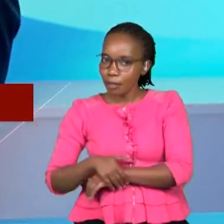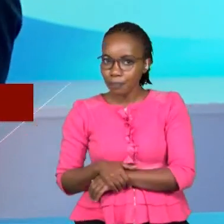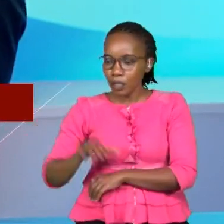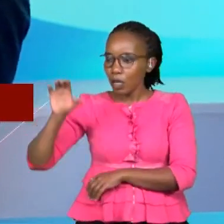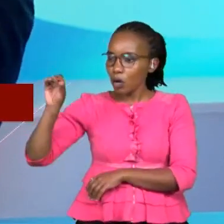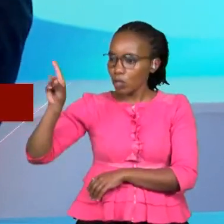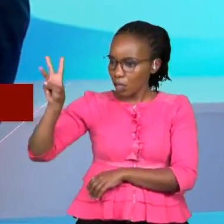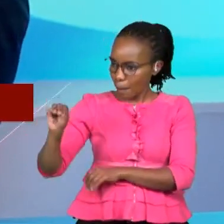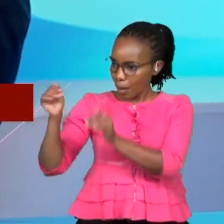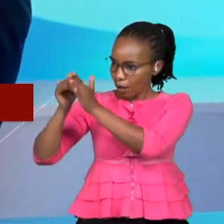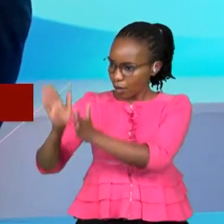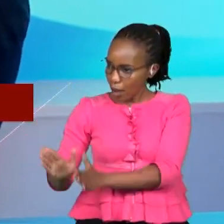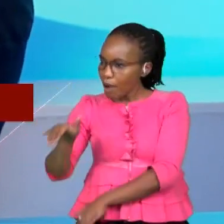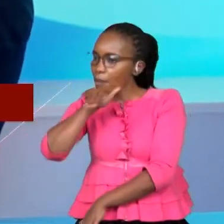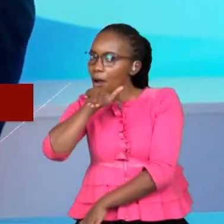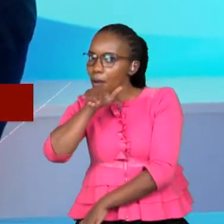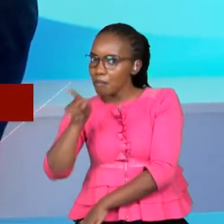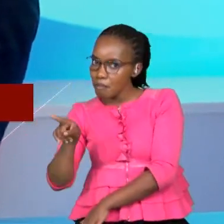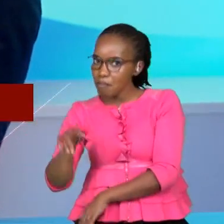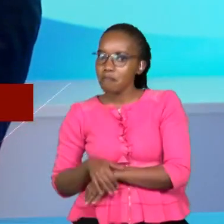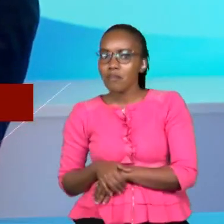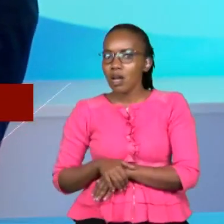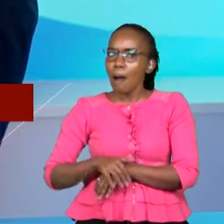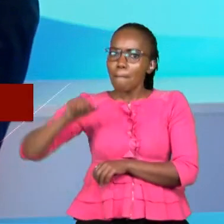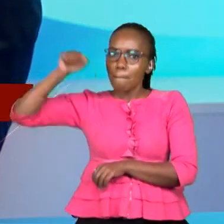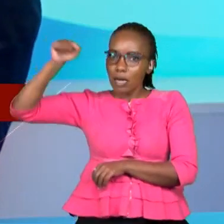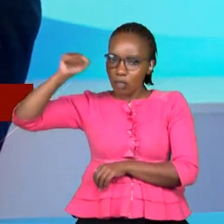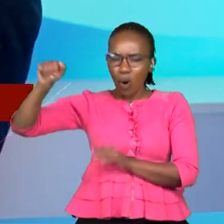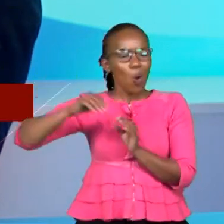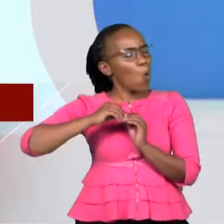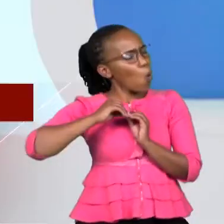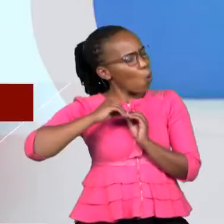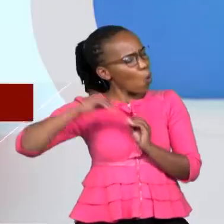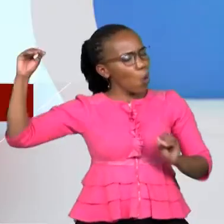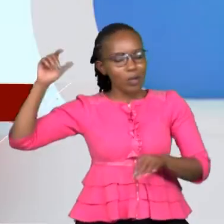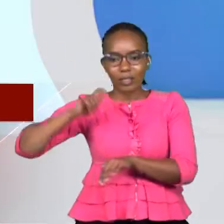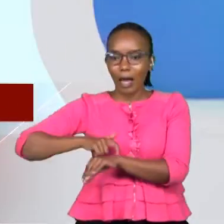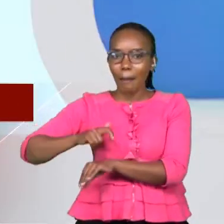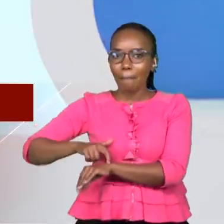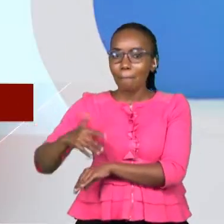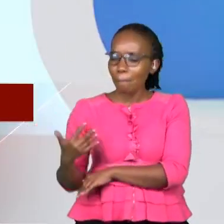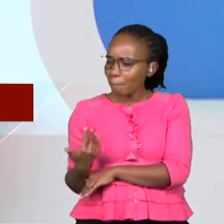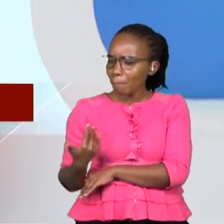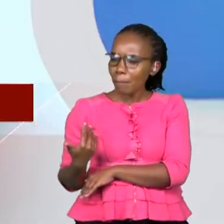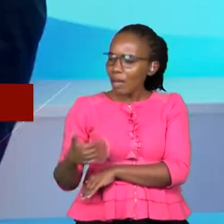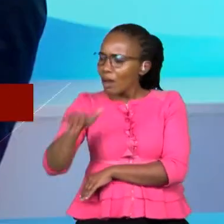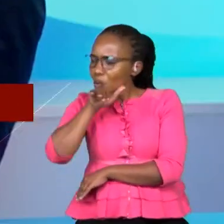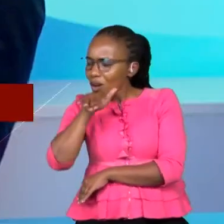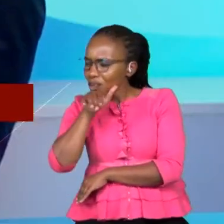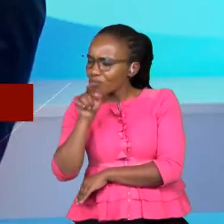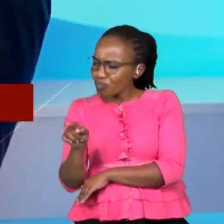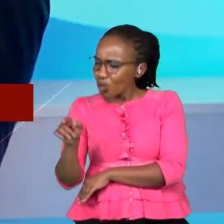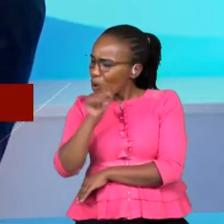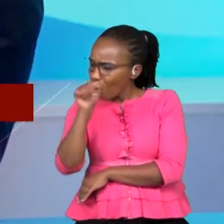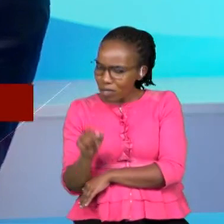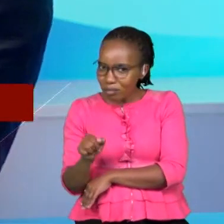ODM leader, Raila Odinga, yes, has been in the business, yes, for so long. Not are you telling Raila Odinga that he's